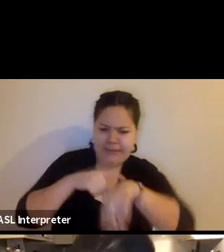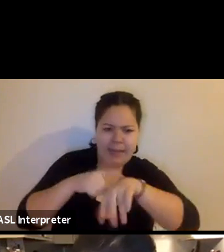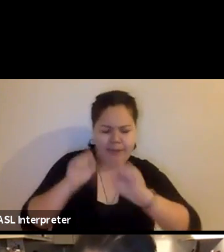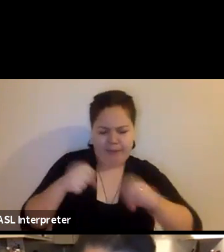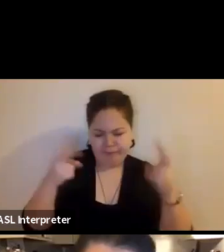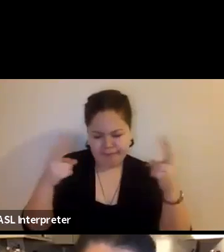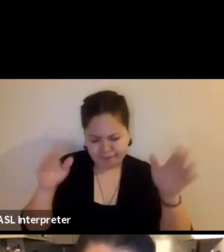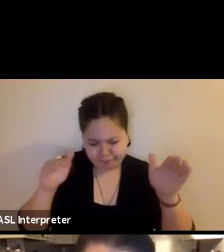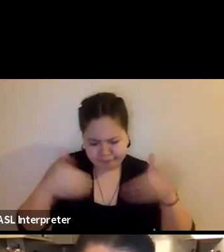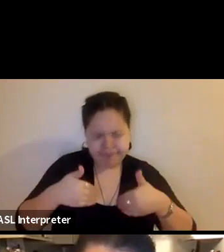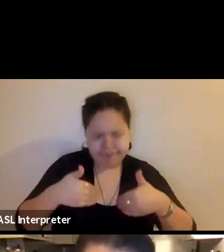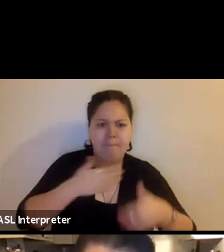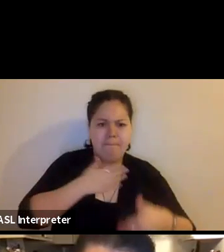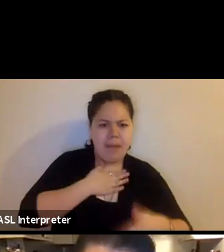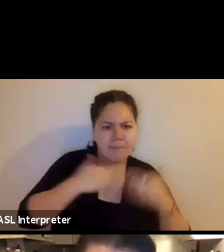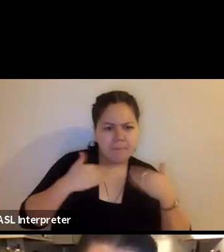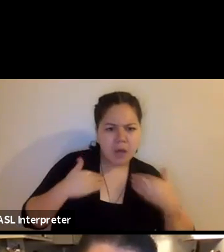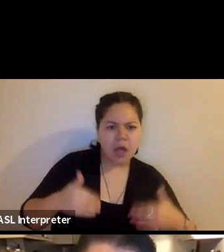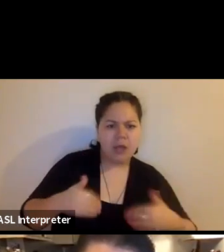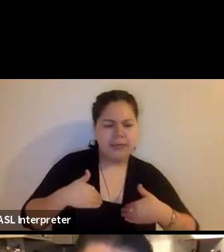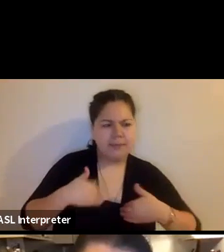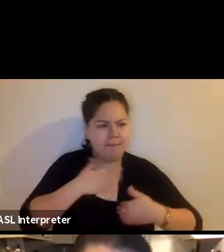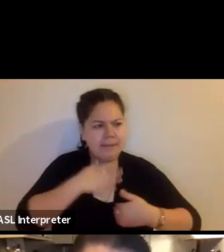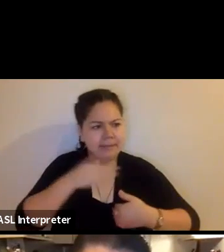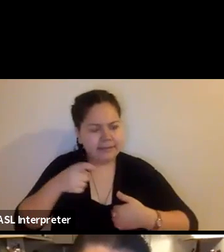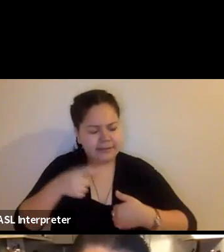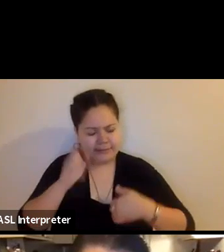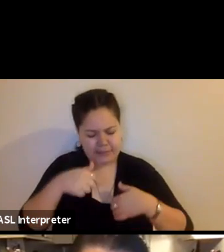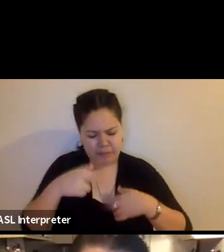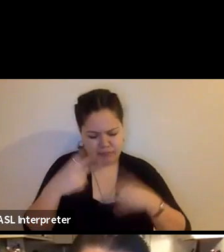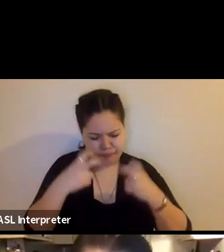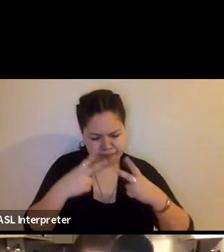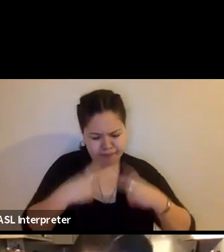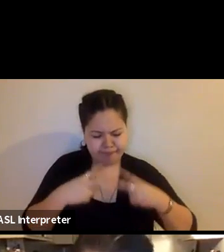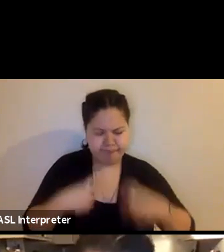also just feeling the swell of uncertainty.